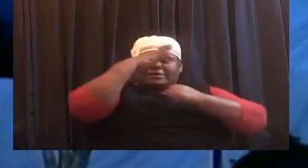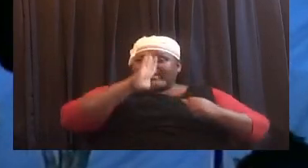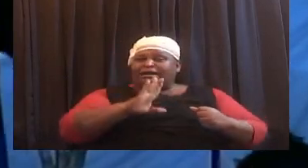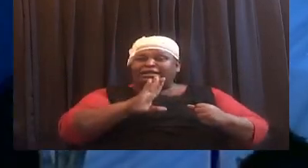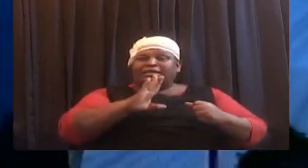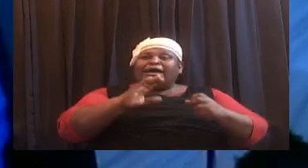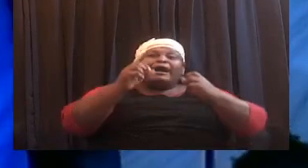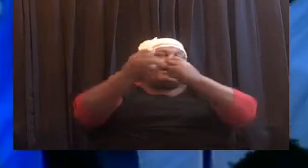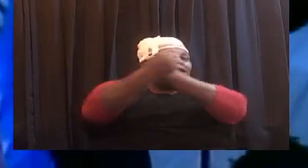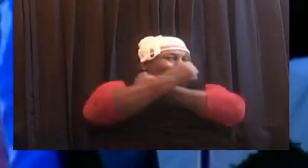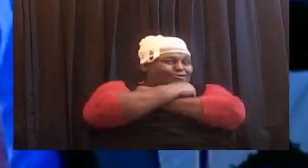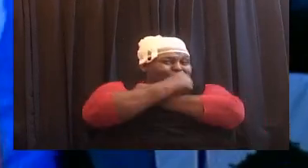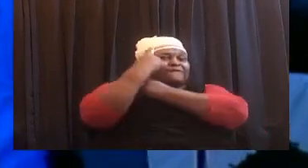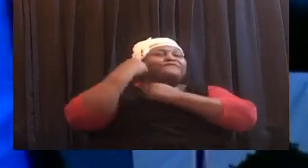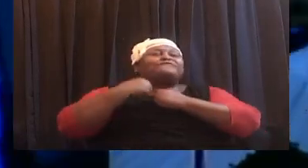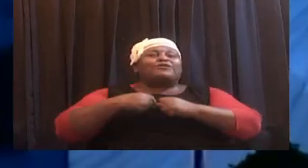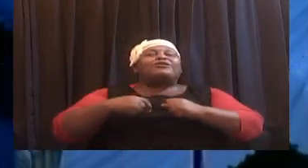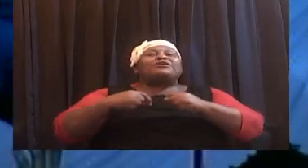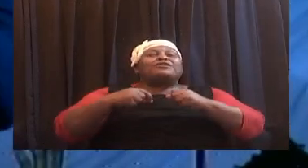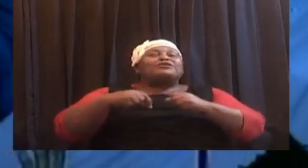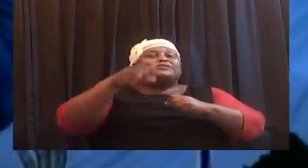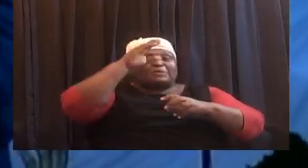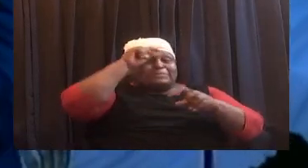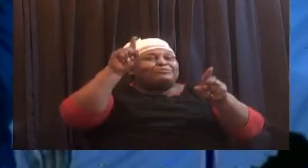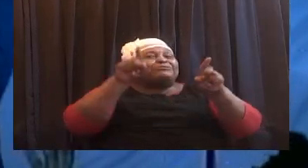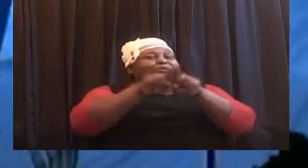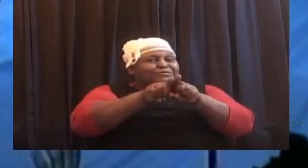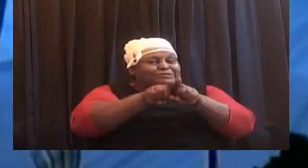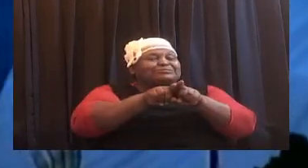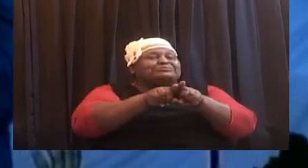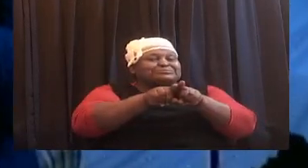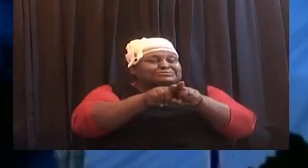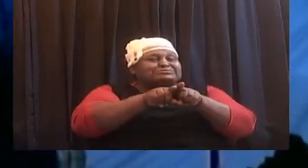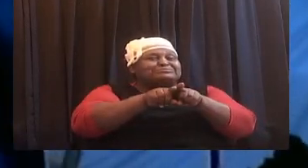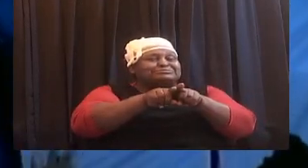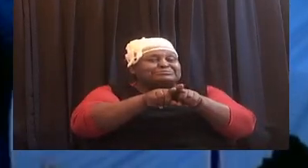and love for the brethren, hang